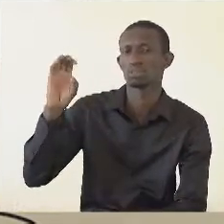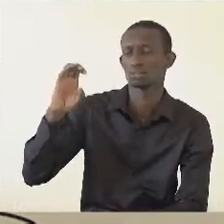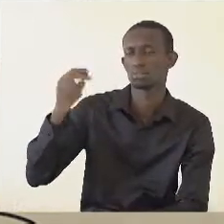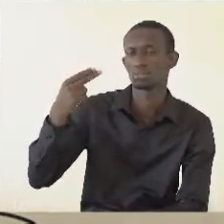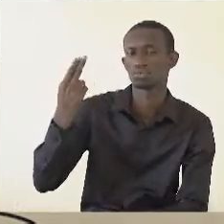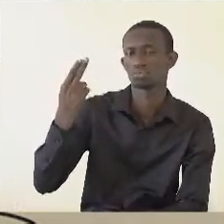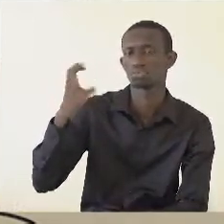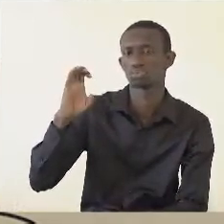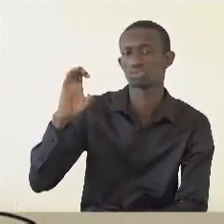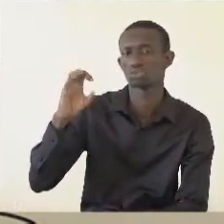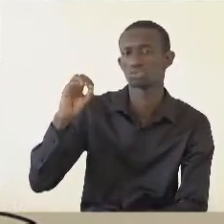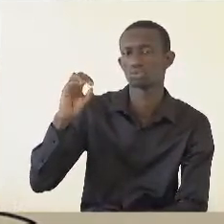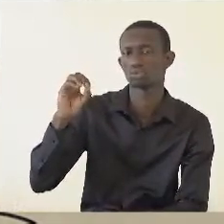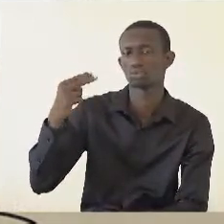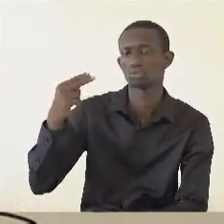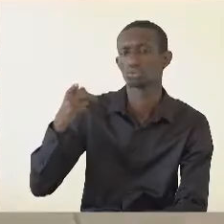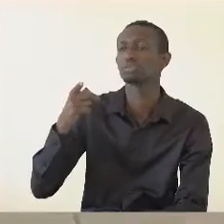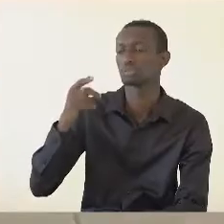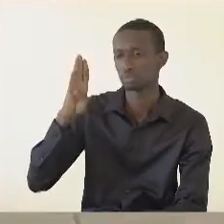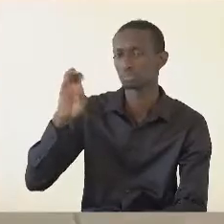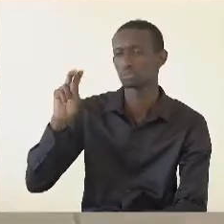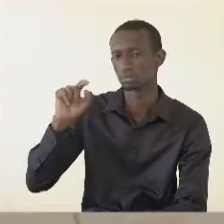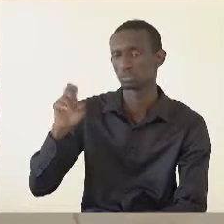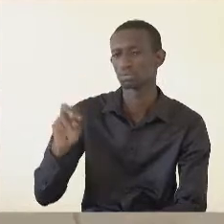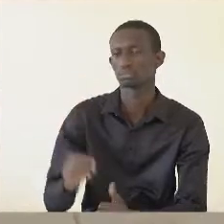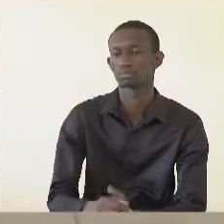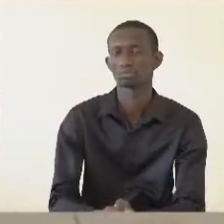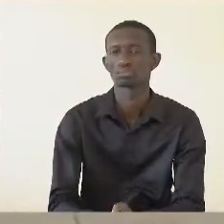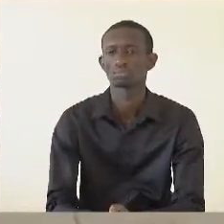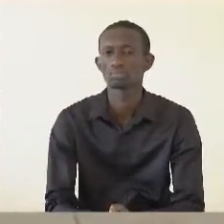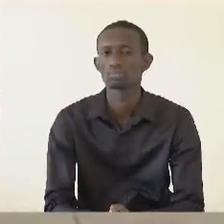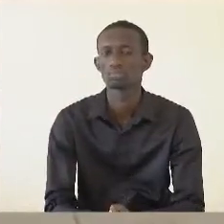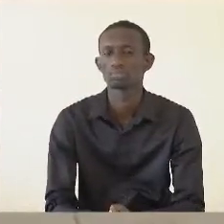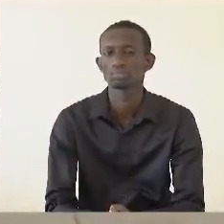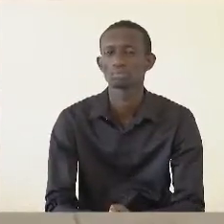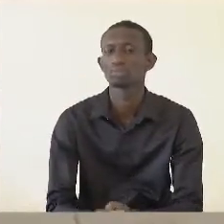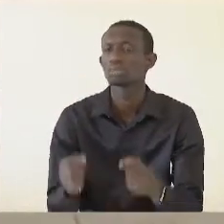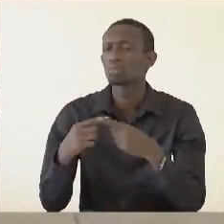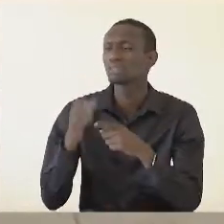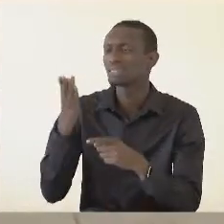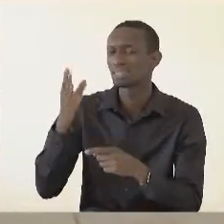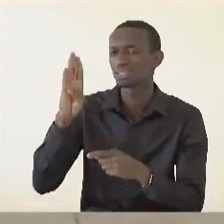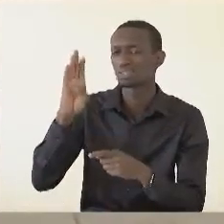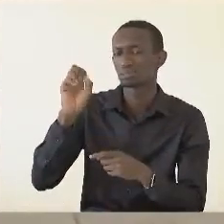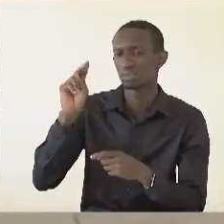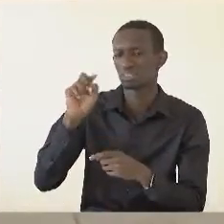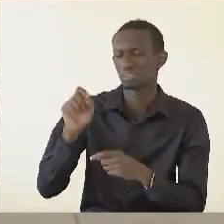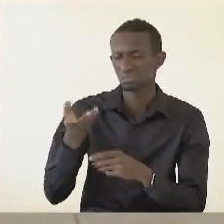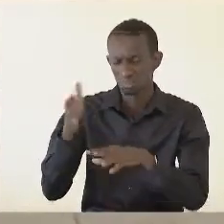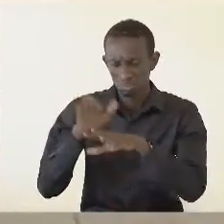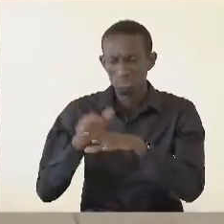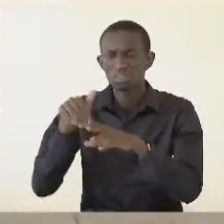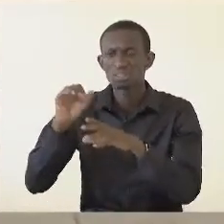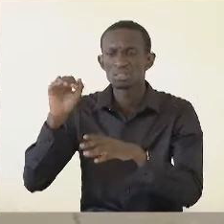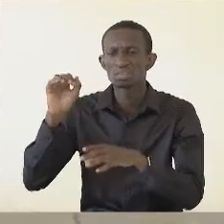CH2COH. This is a benzene, or this is the benzene, but this benzene is not attached on this